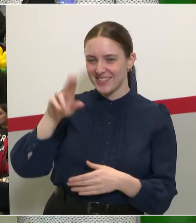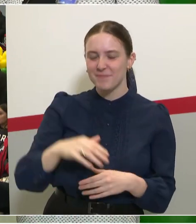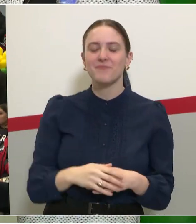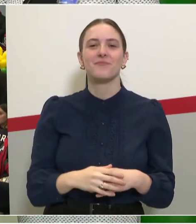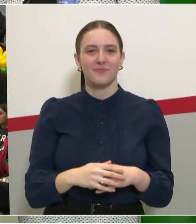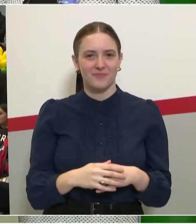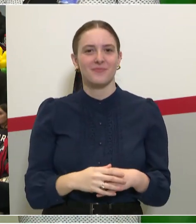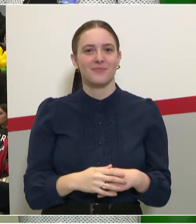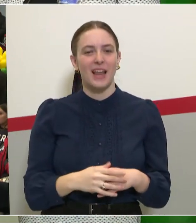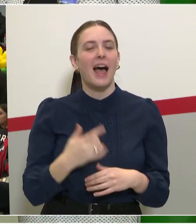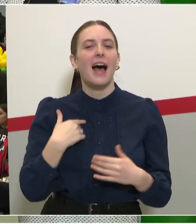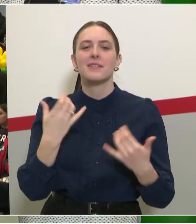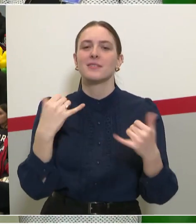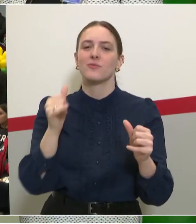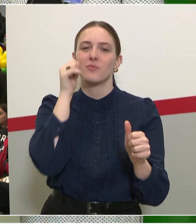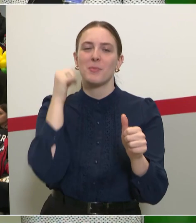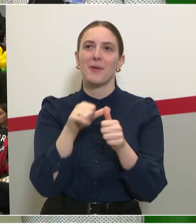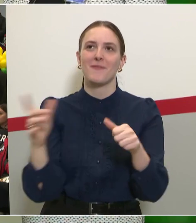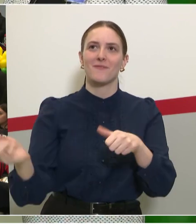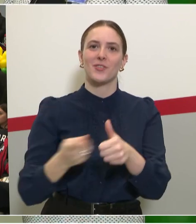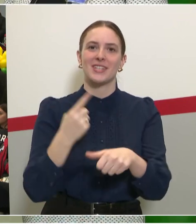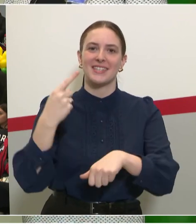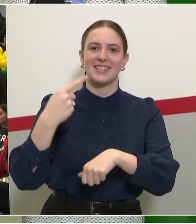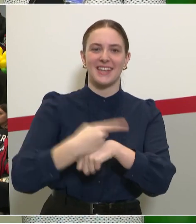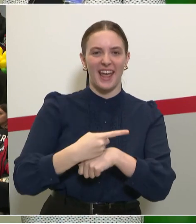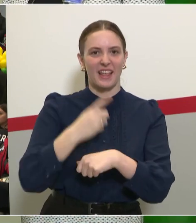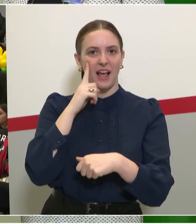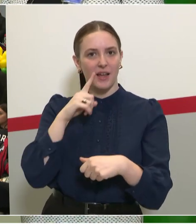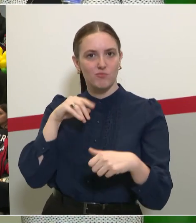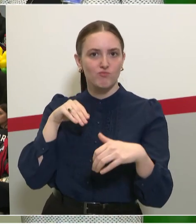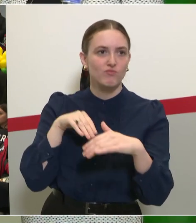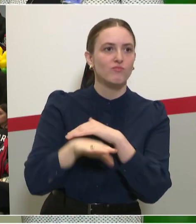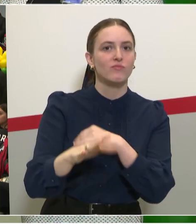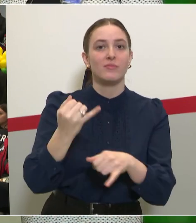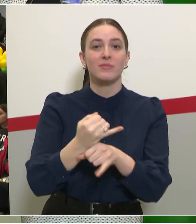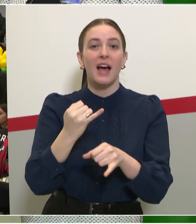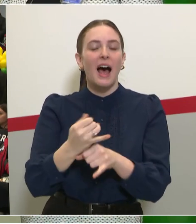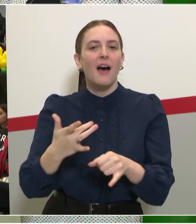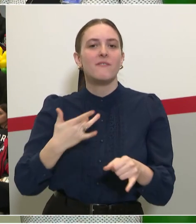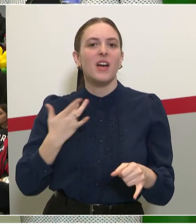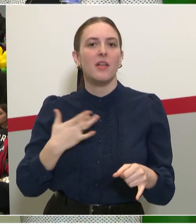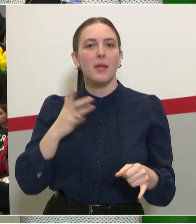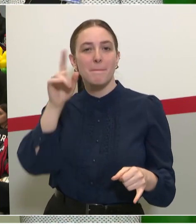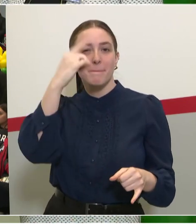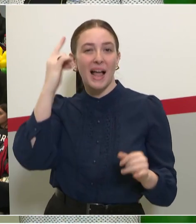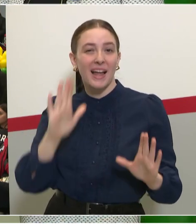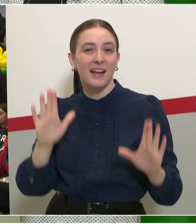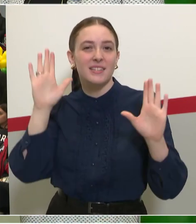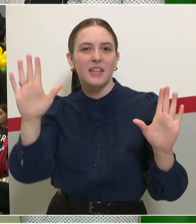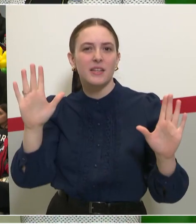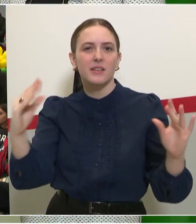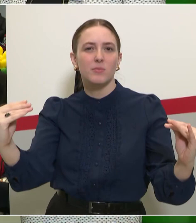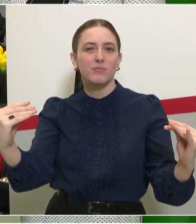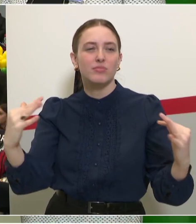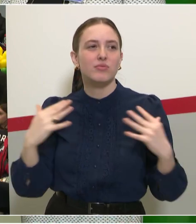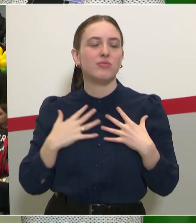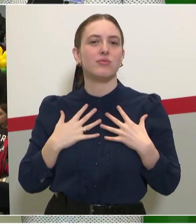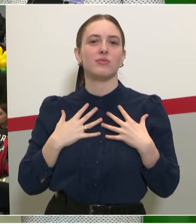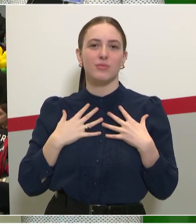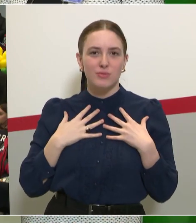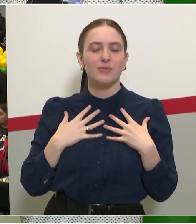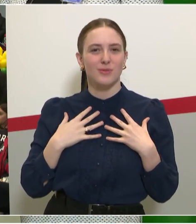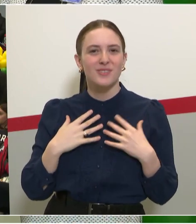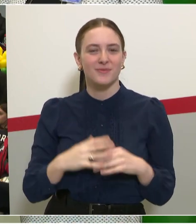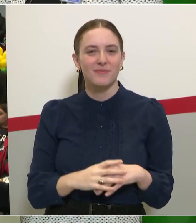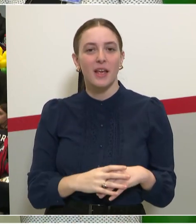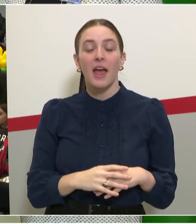Still remember my first day on campus. I just felt the black excellence everywhere on this campus. And finally, and most